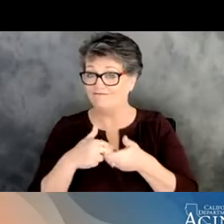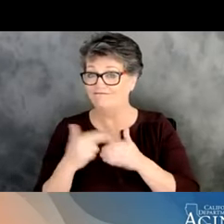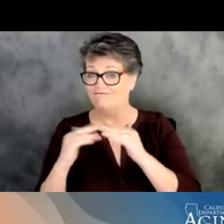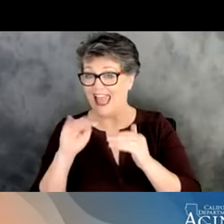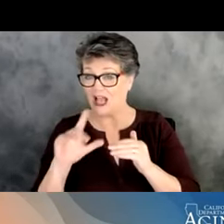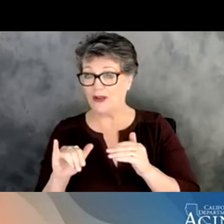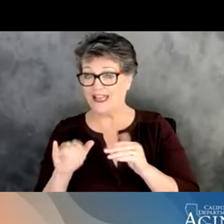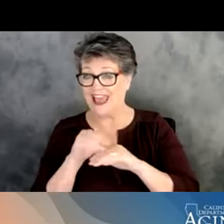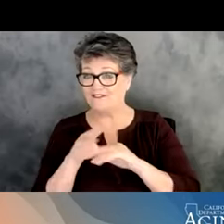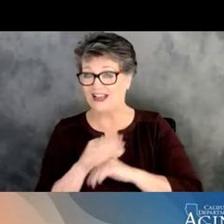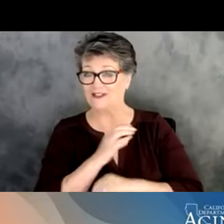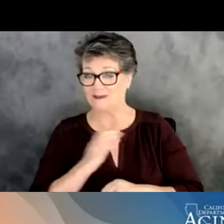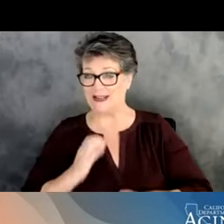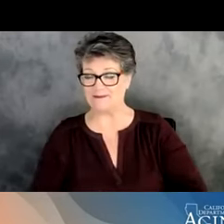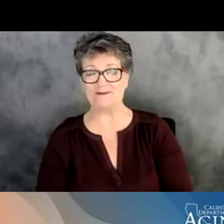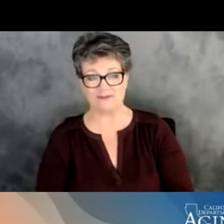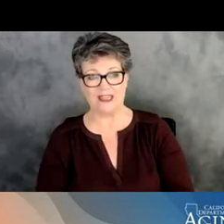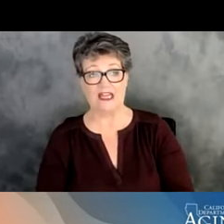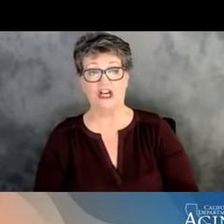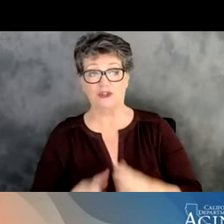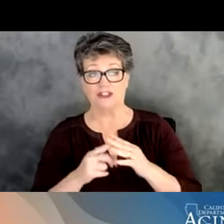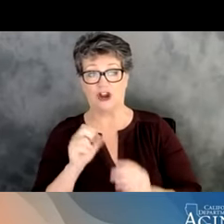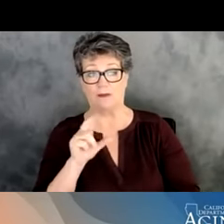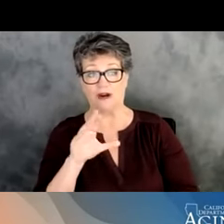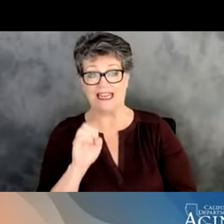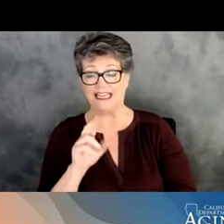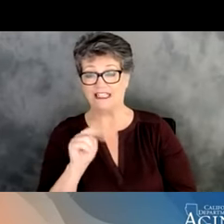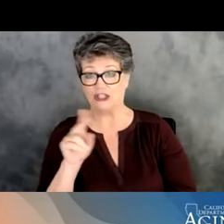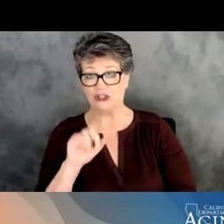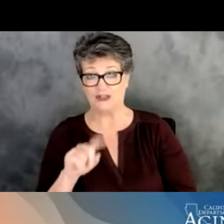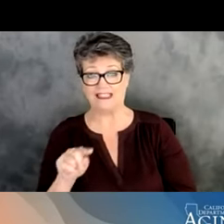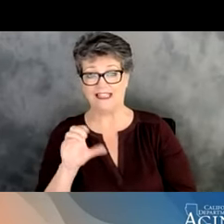Aging Advisory Committee. So we'll start with Bernice Nunez-Constant,